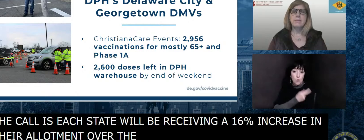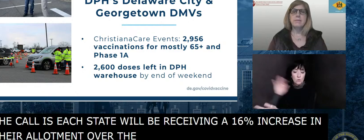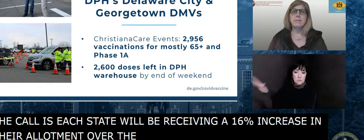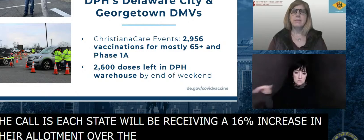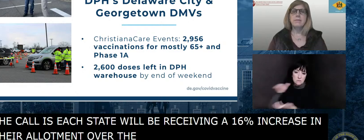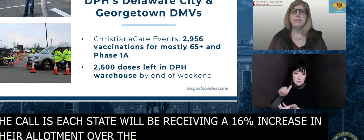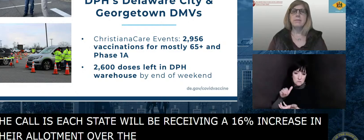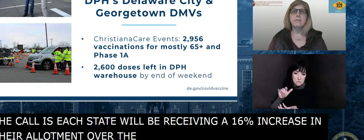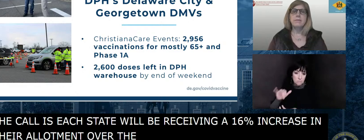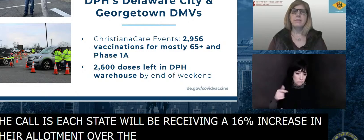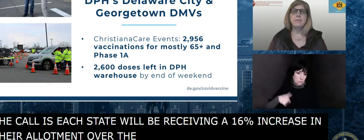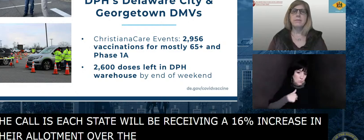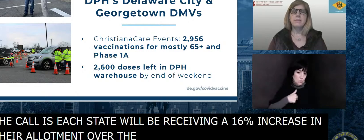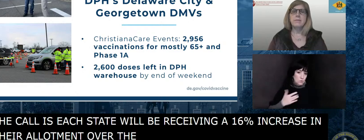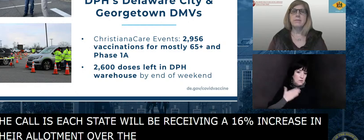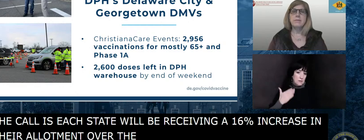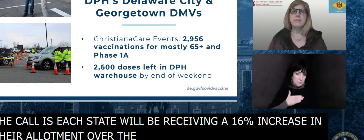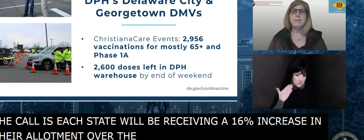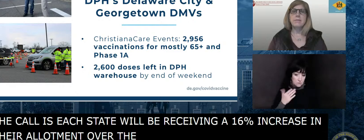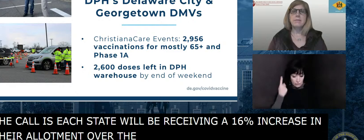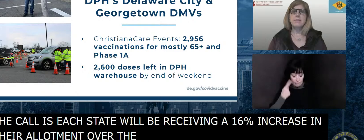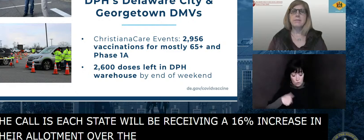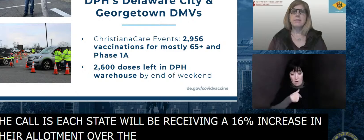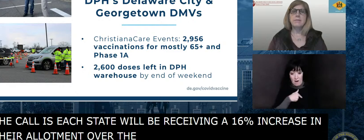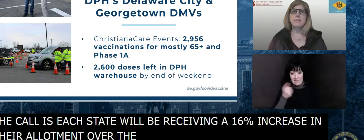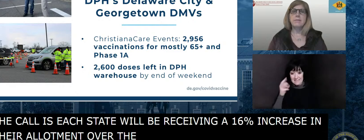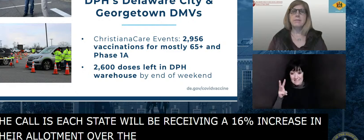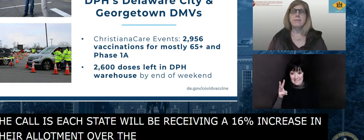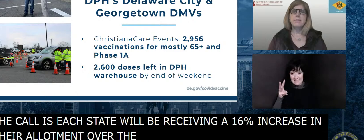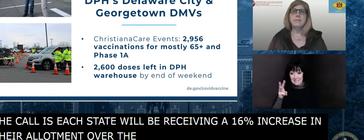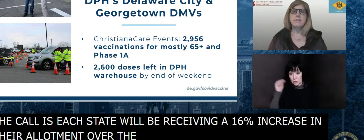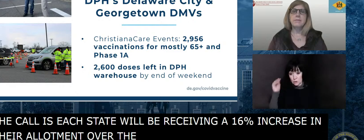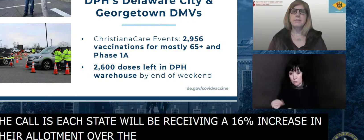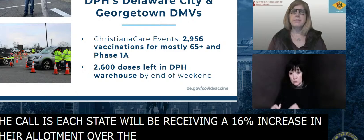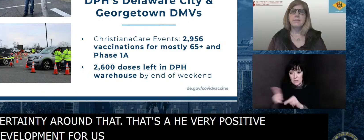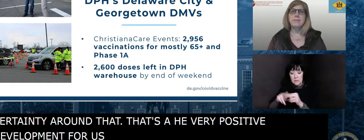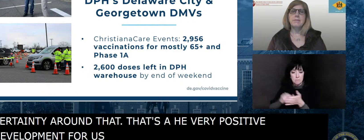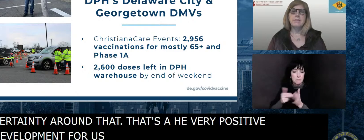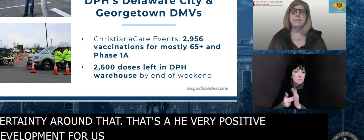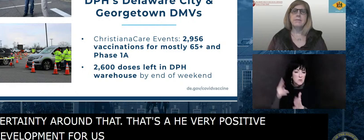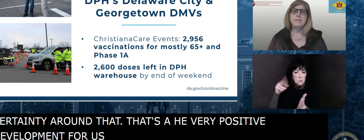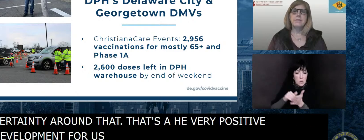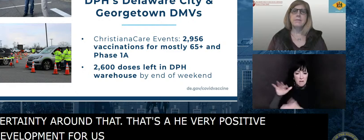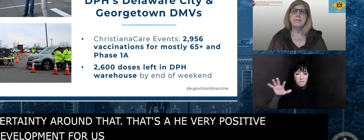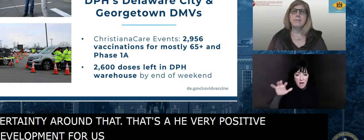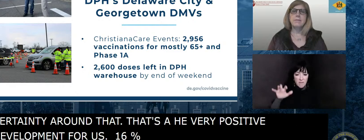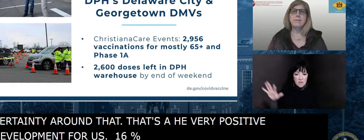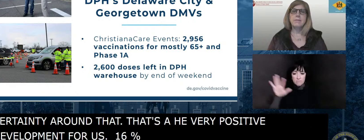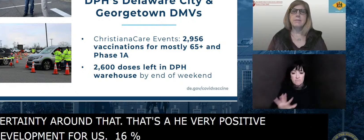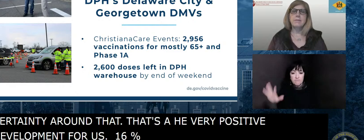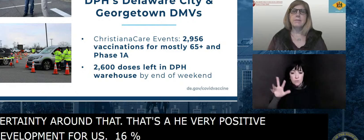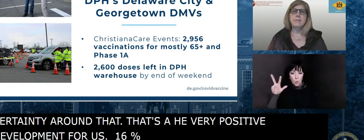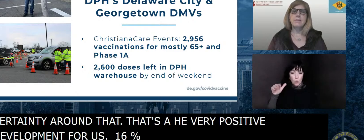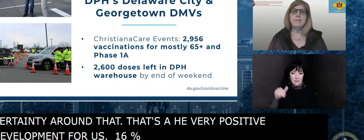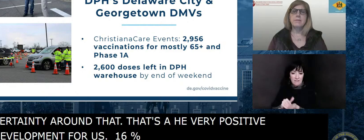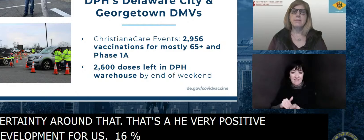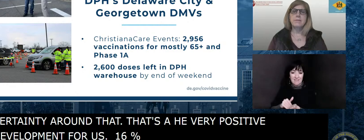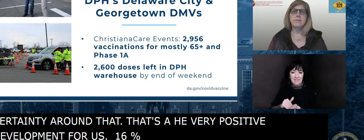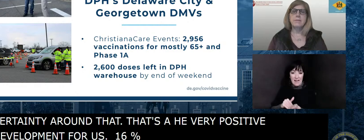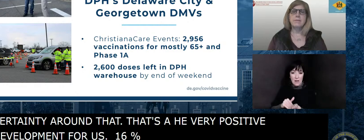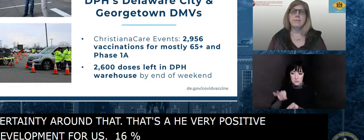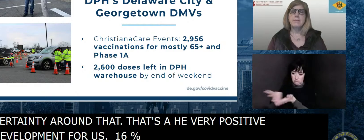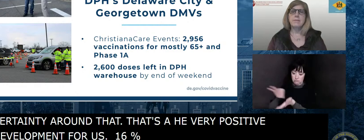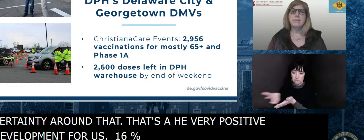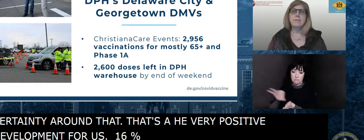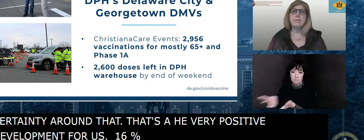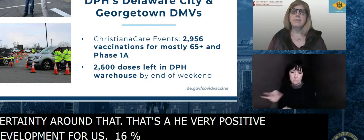For us, 16% increases anywhere from 2,500 to 3,000 or a little bit more, depending